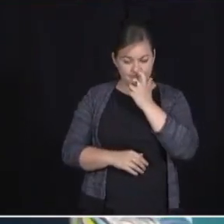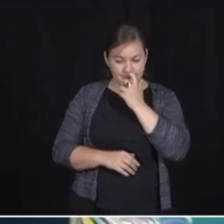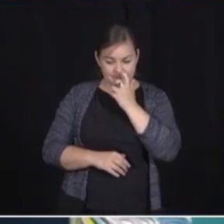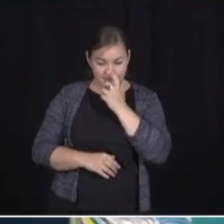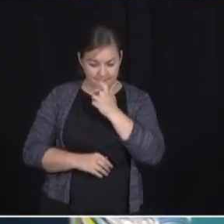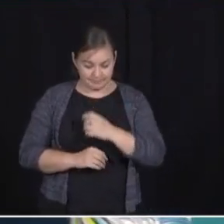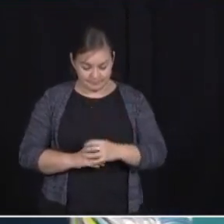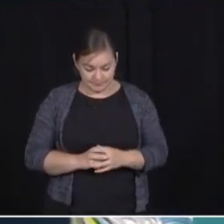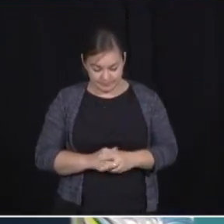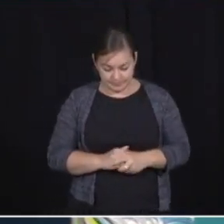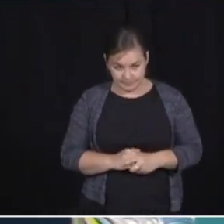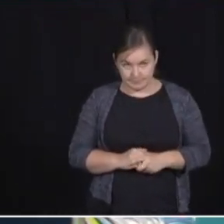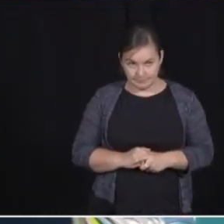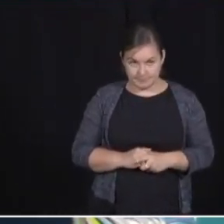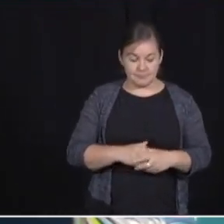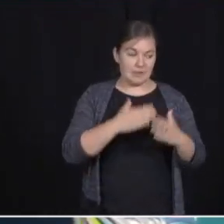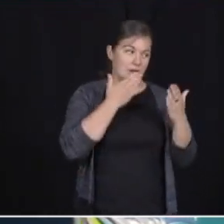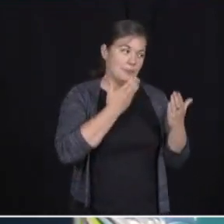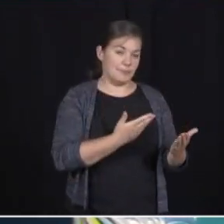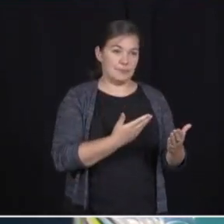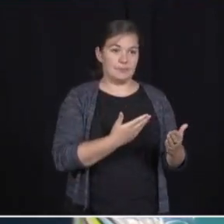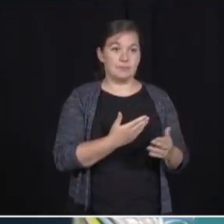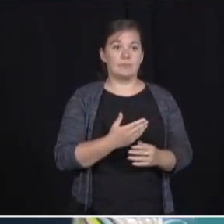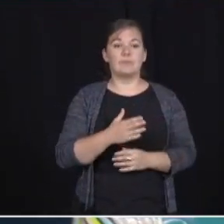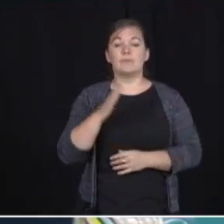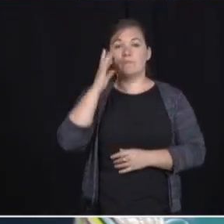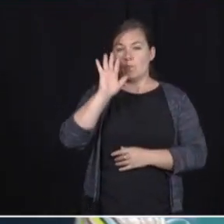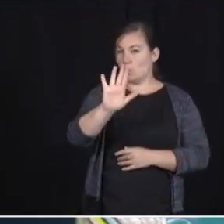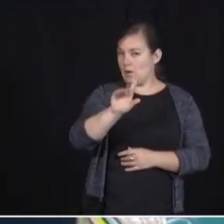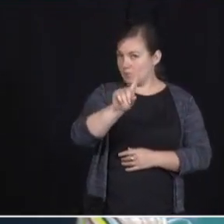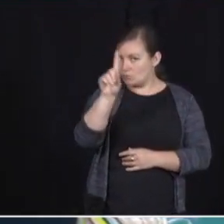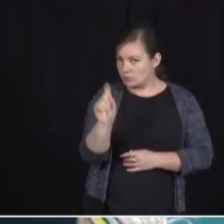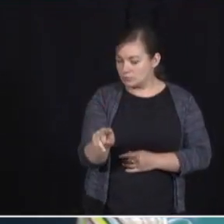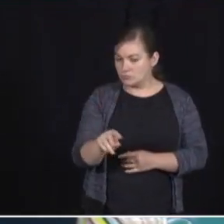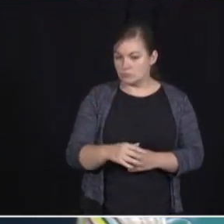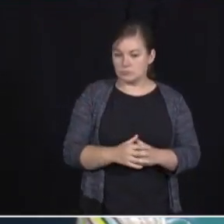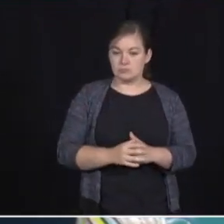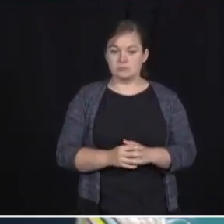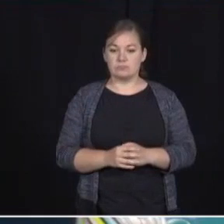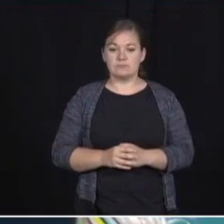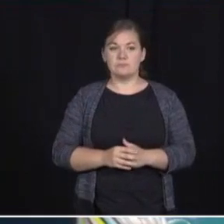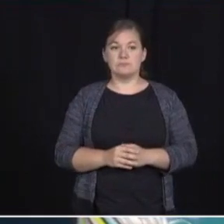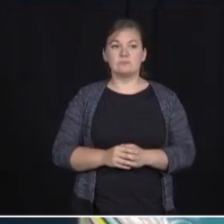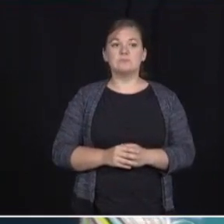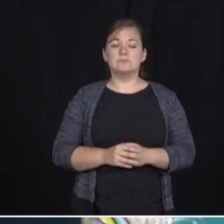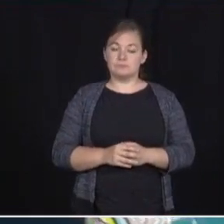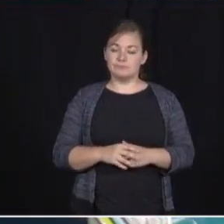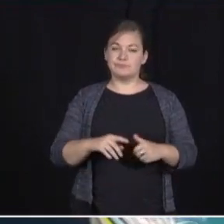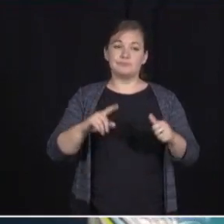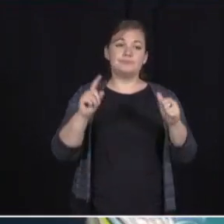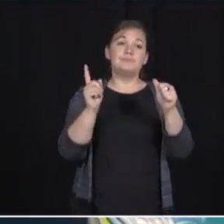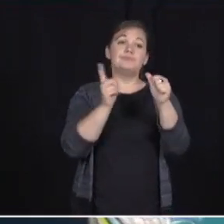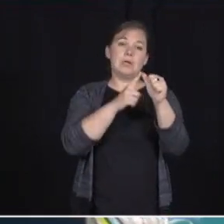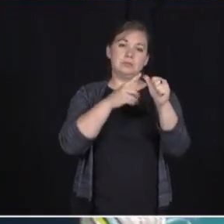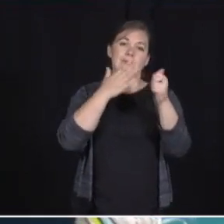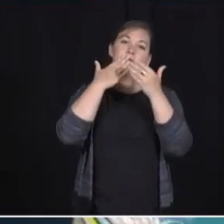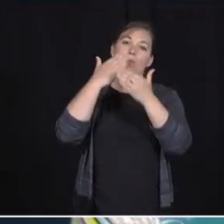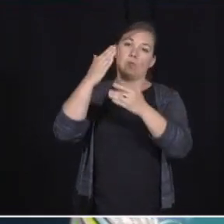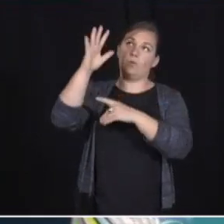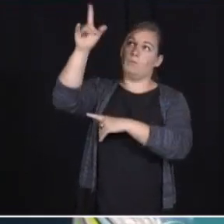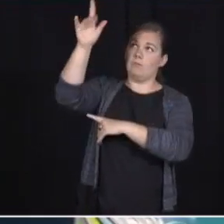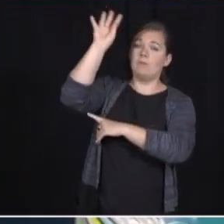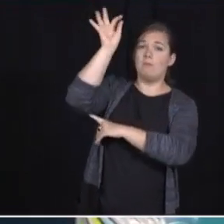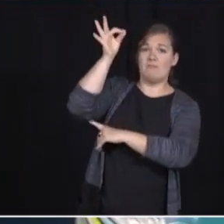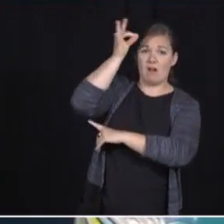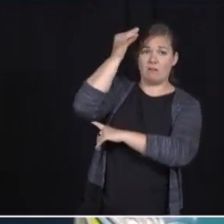Well, thank you, Lorena, for that question on behalf of your colleague. First off, I want to thank the federal government for this